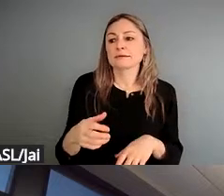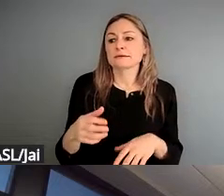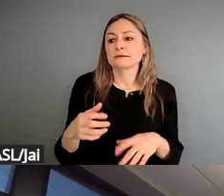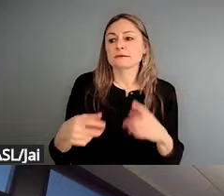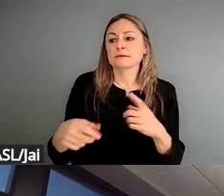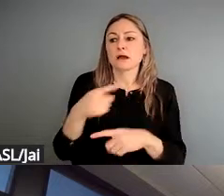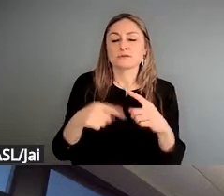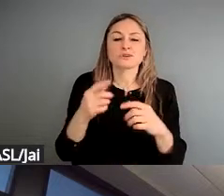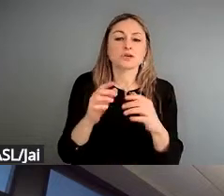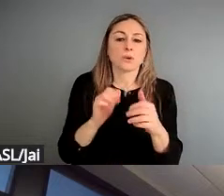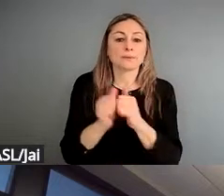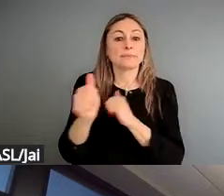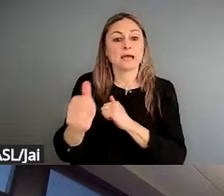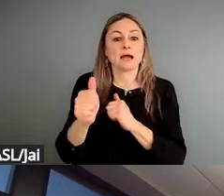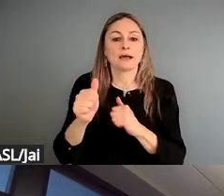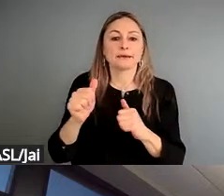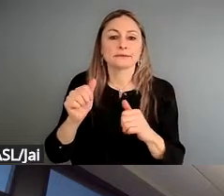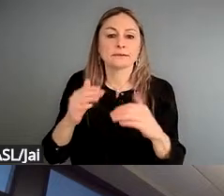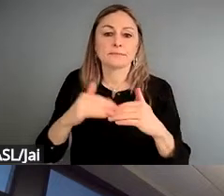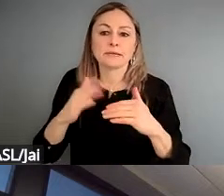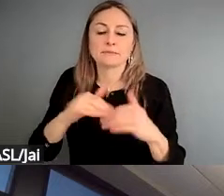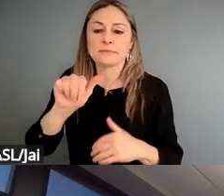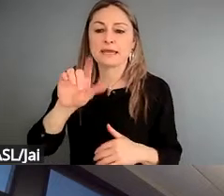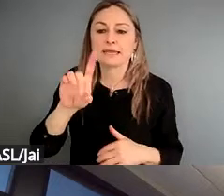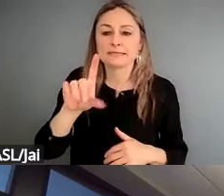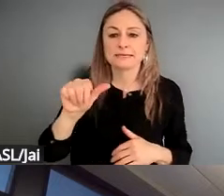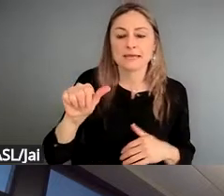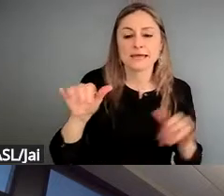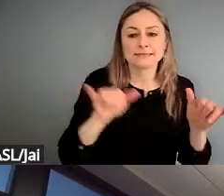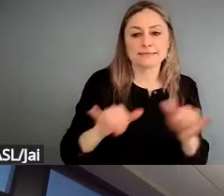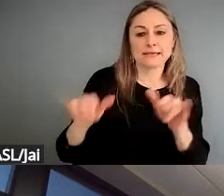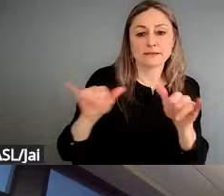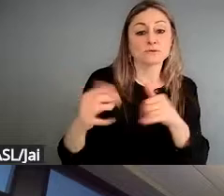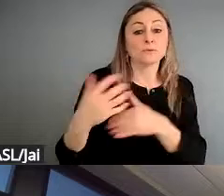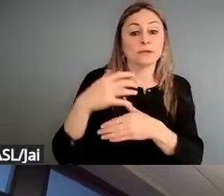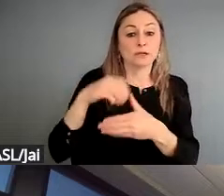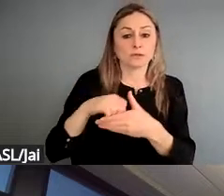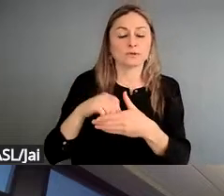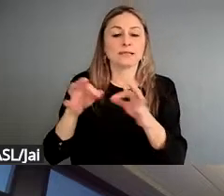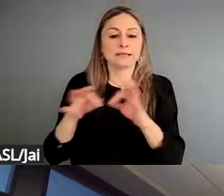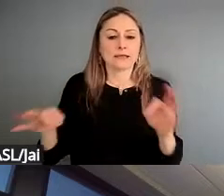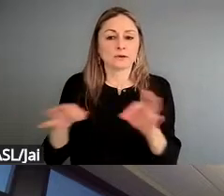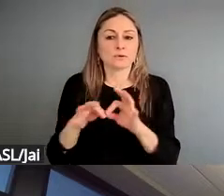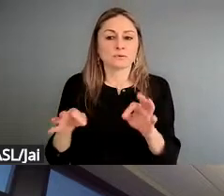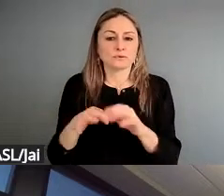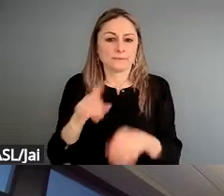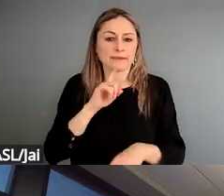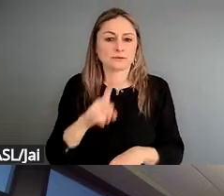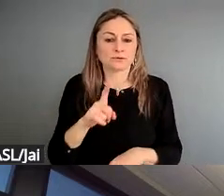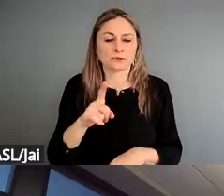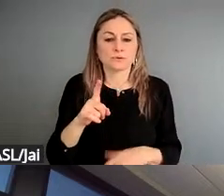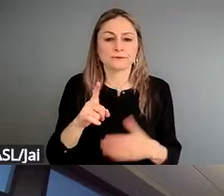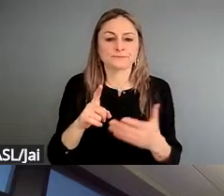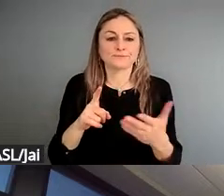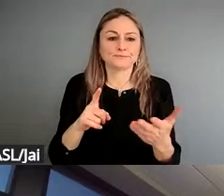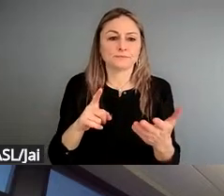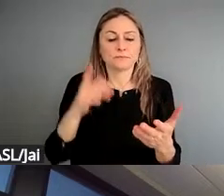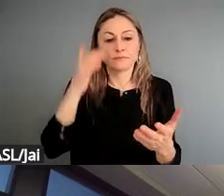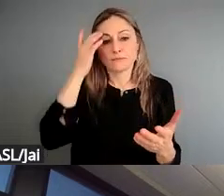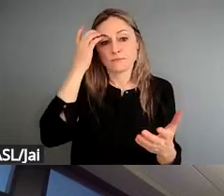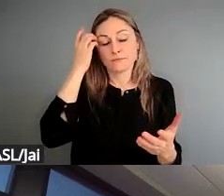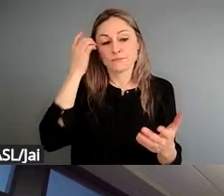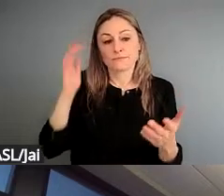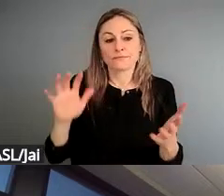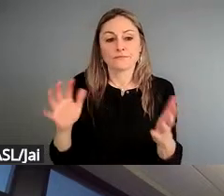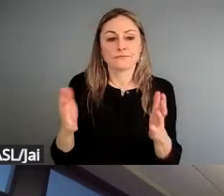going beyond minimum ADA standards. And we also included language around making sure that the